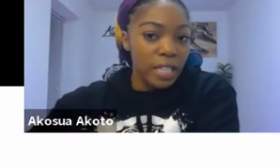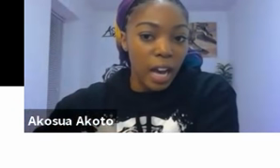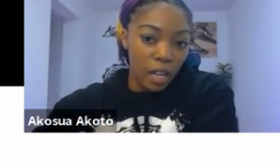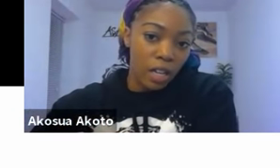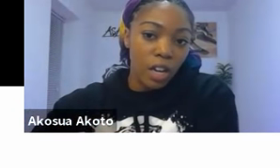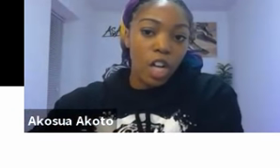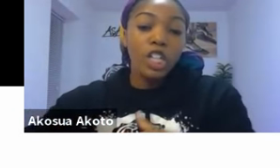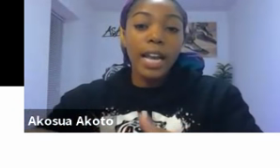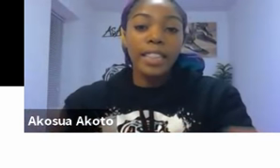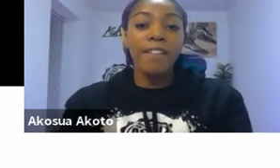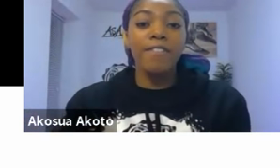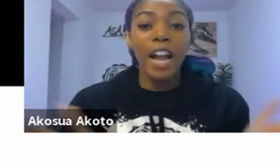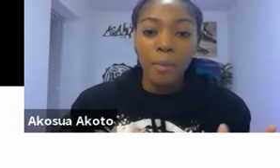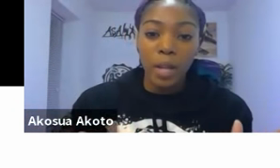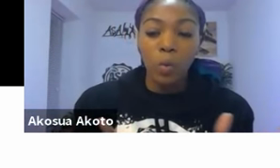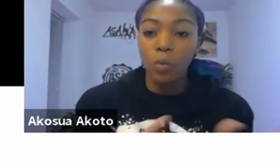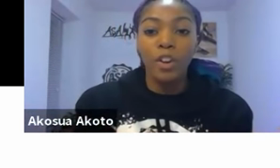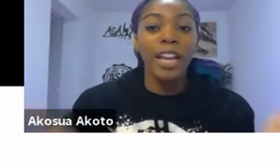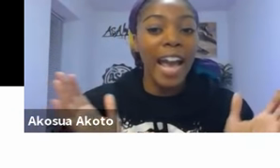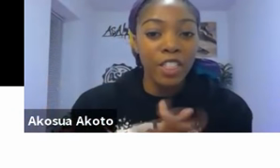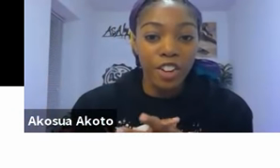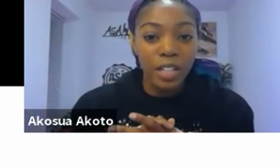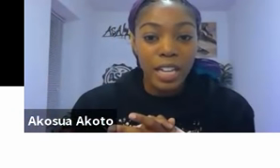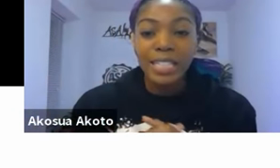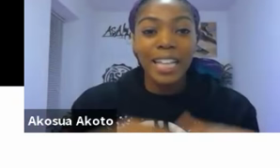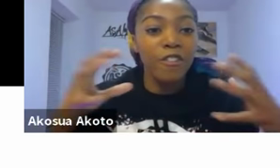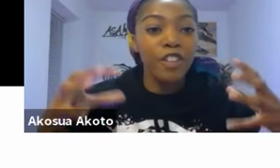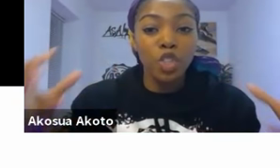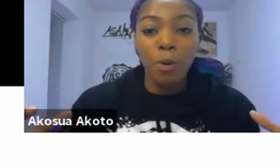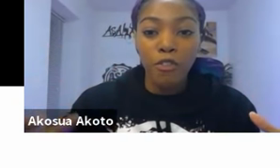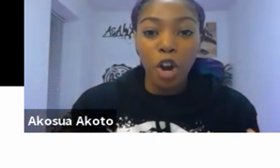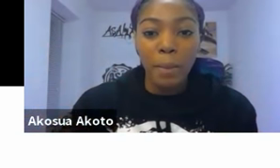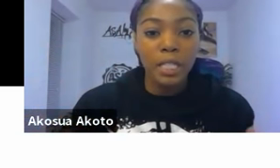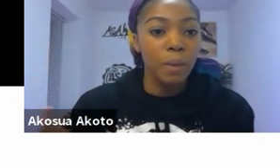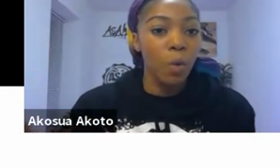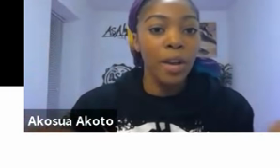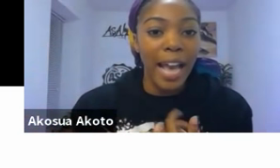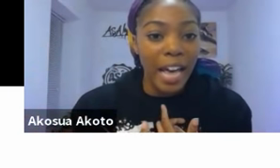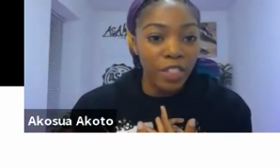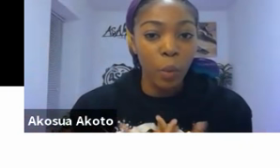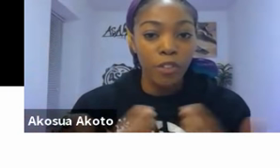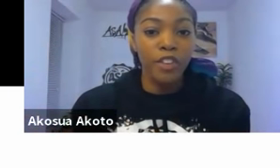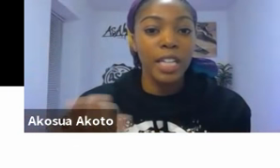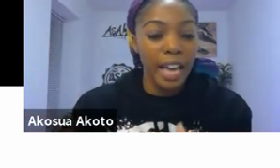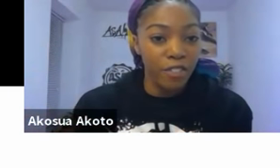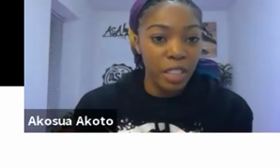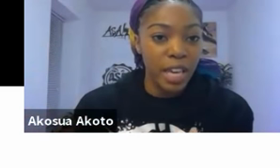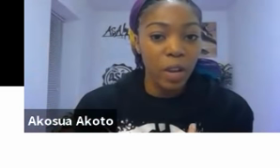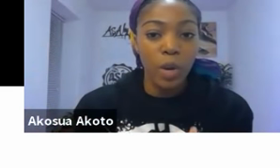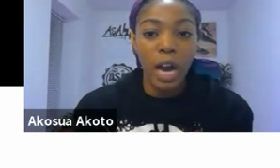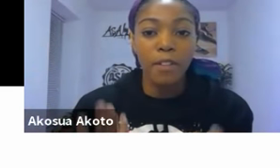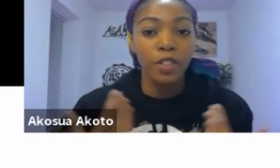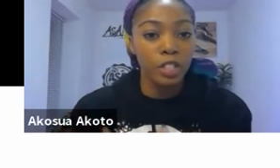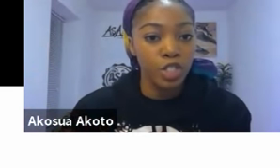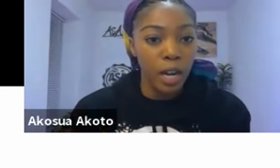section of the song. Look at the environment. We're gathered. It's not an official performance, but we're gathered. We're feeling